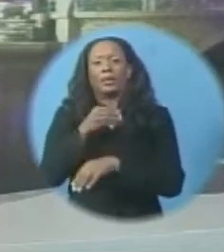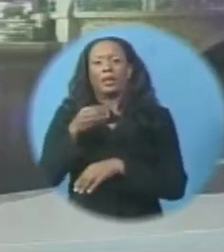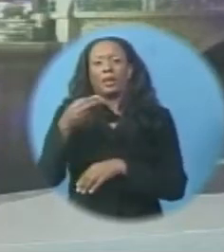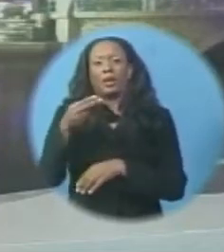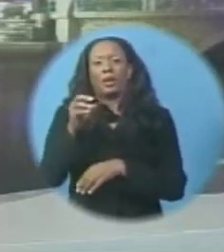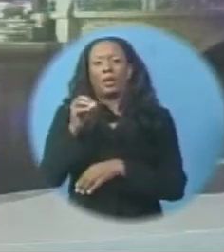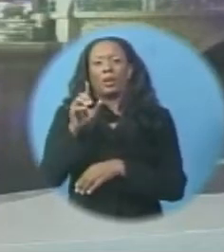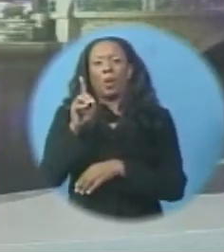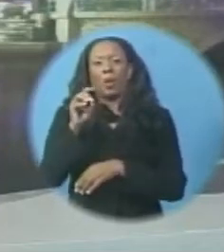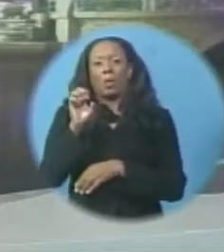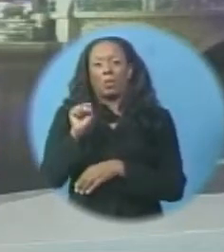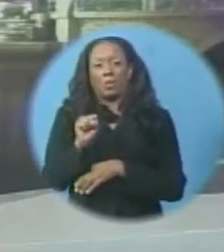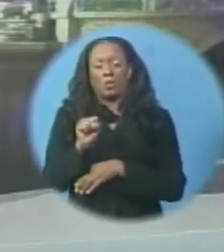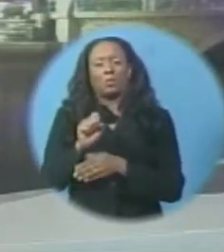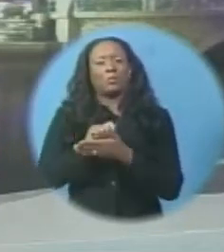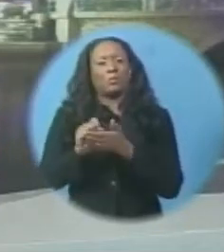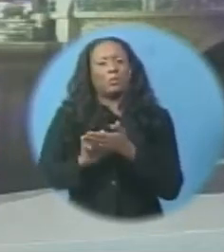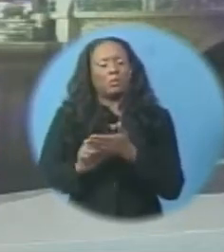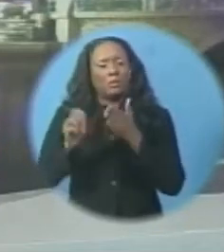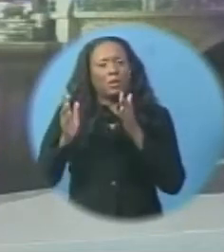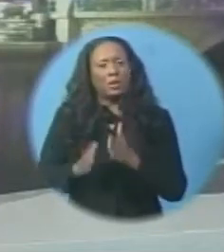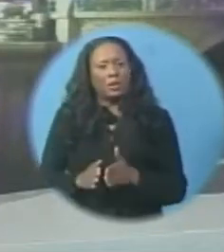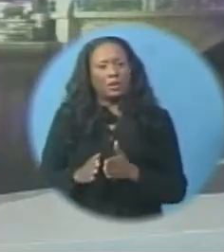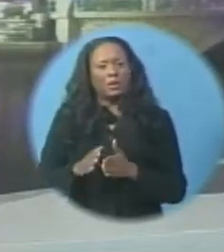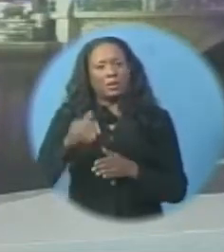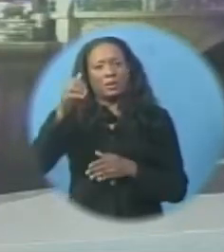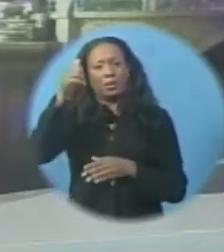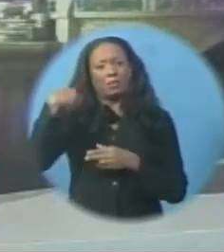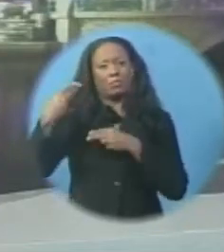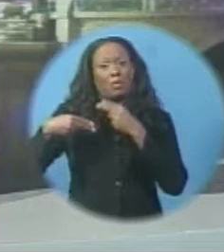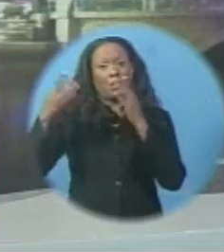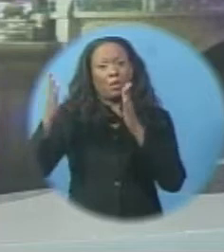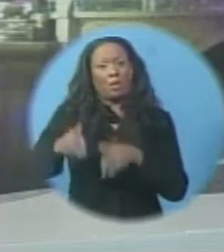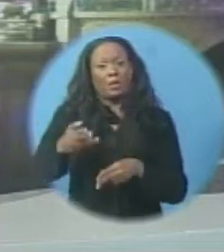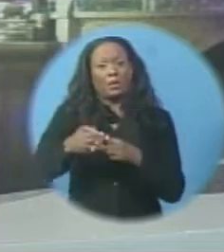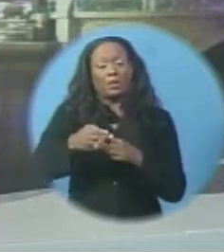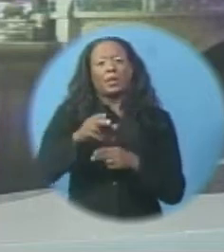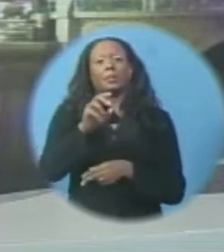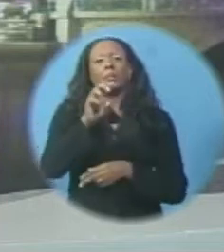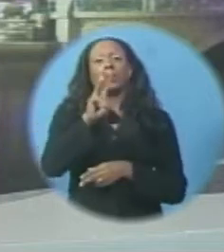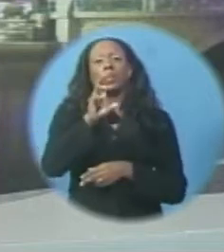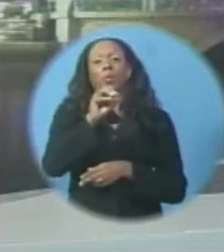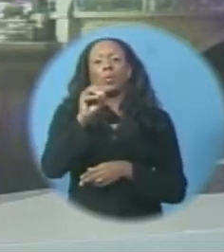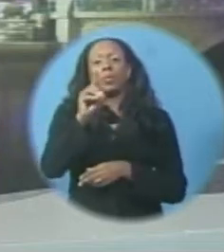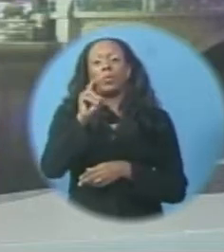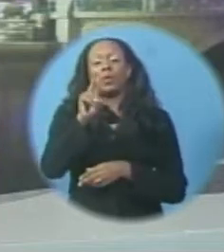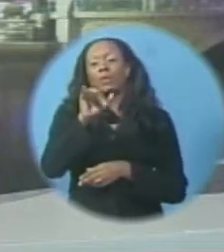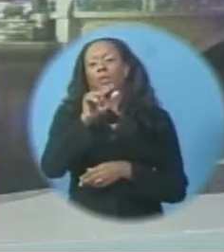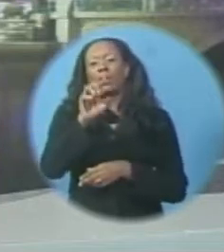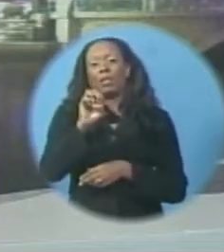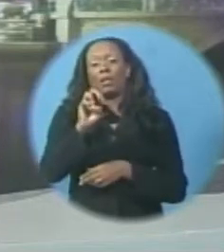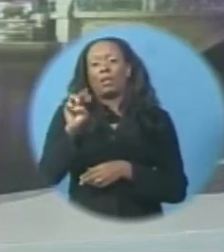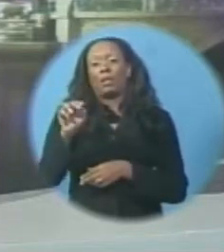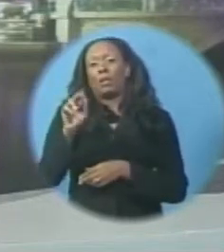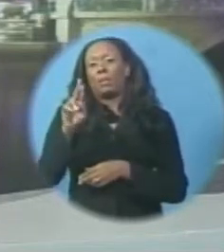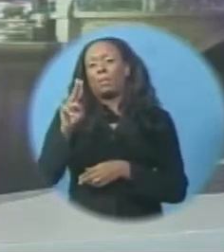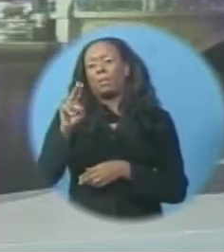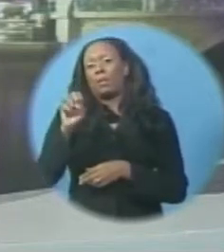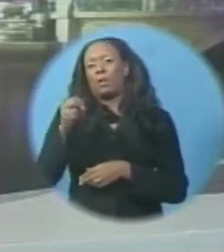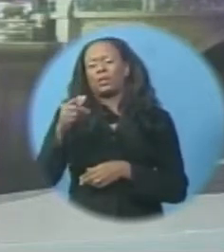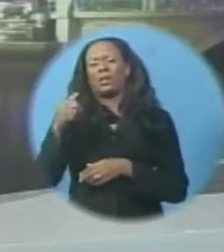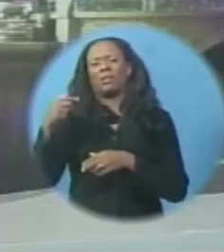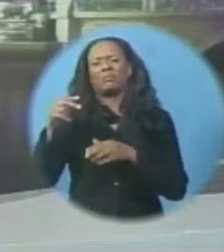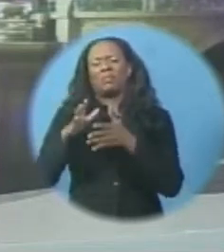Barbados, was written by historian Sir Woodville Marshall and entails the history of the origins of Barbados's villages. Shane